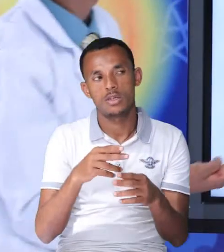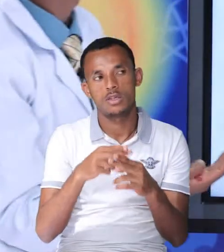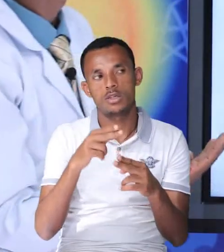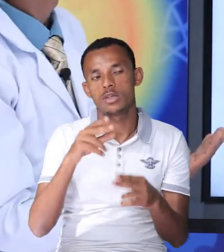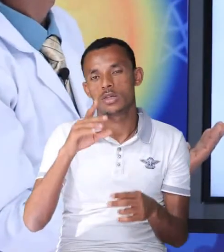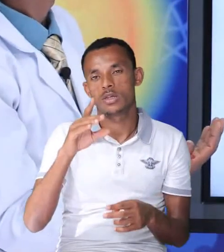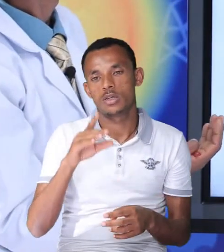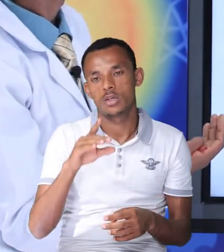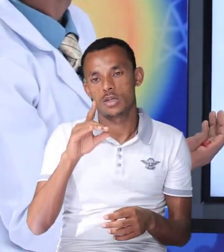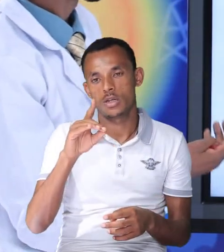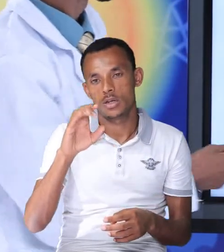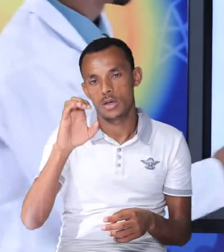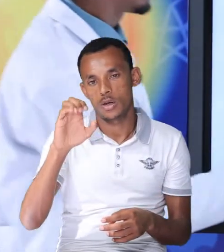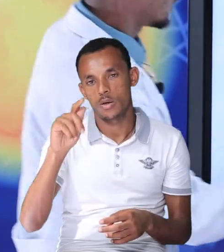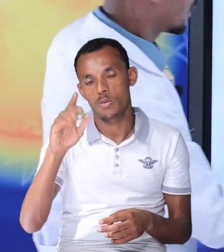deposition.